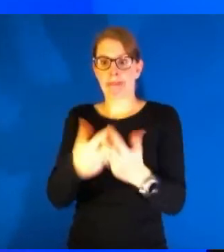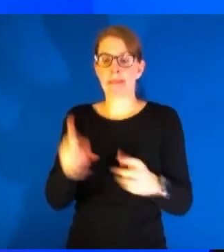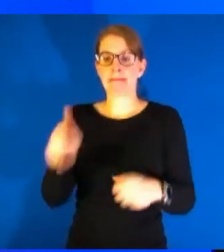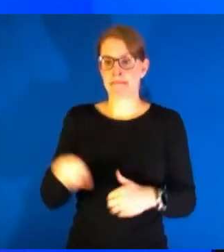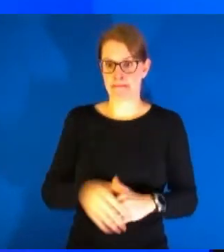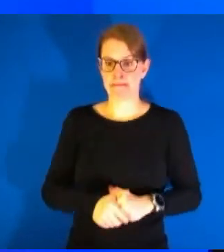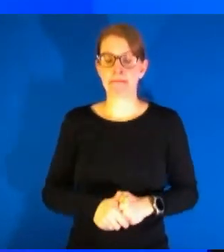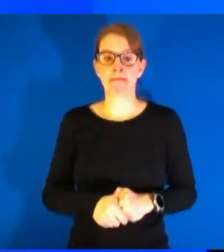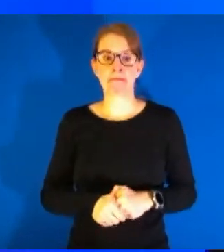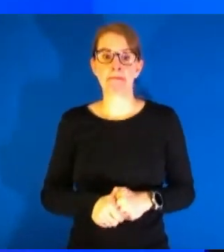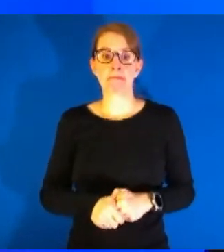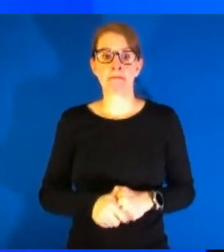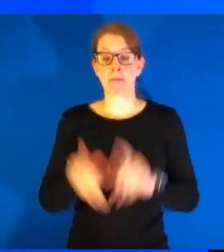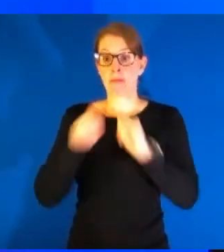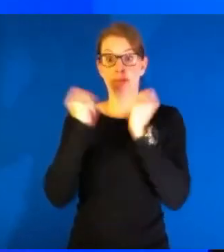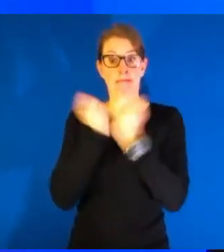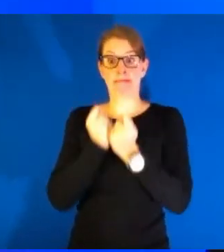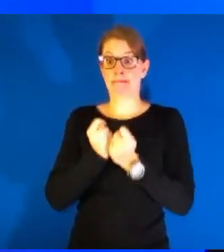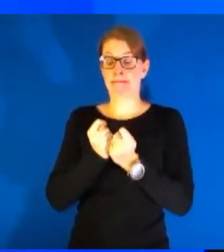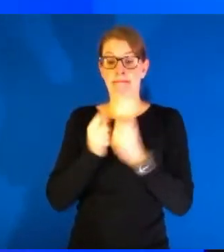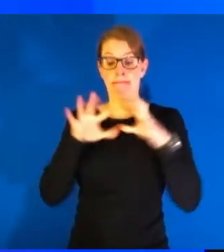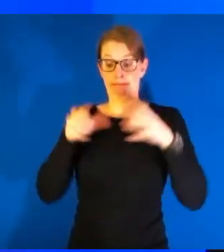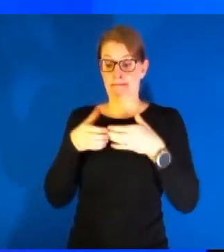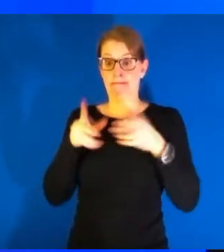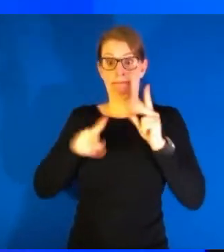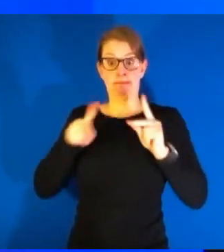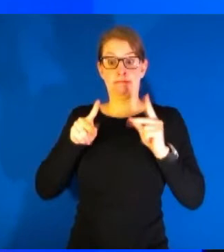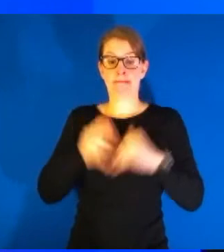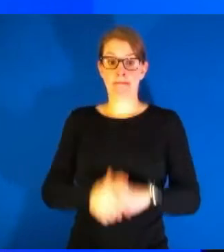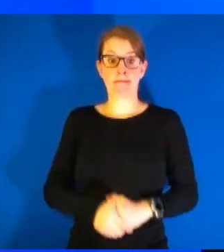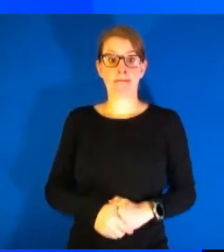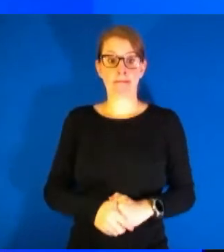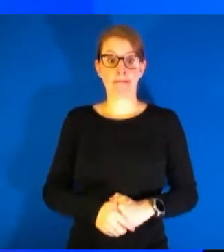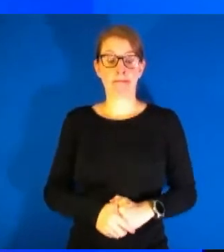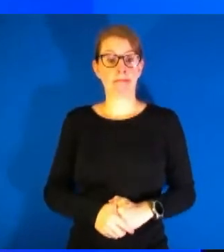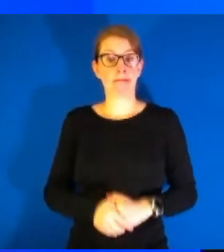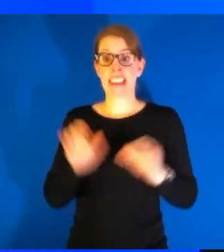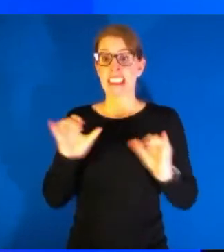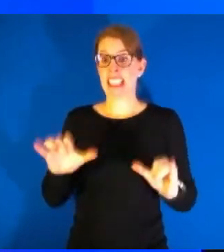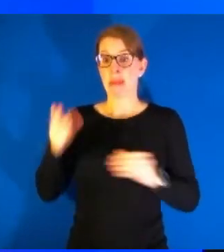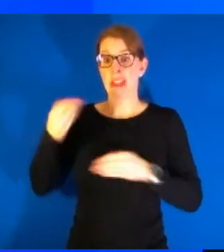just basically a team of people, and this is with all kinds of supply chain issues, but in